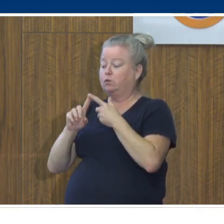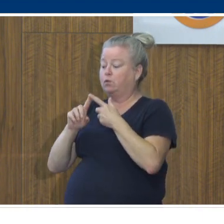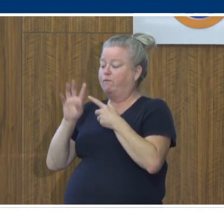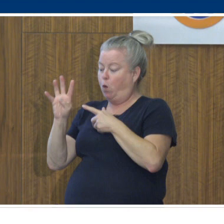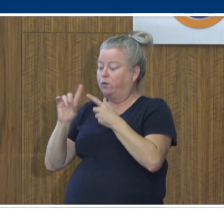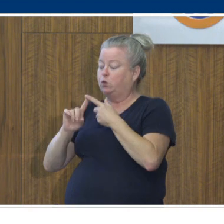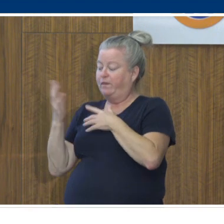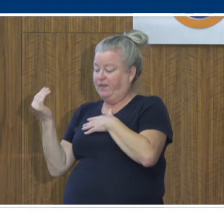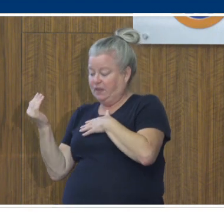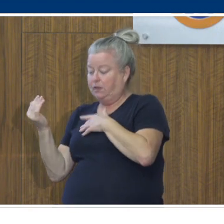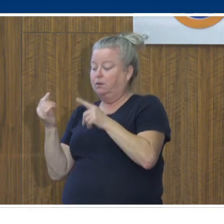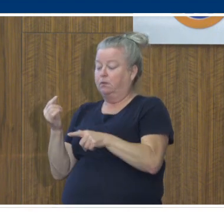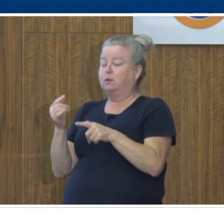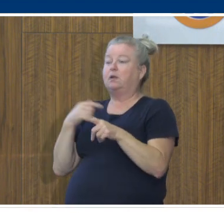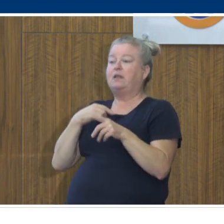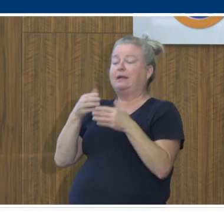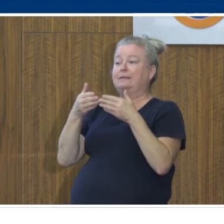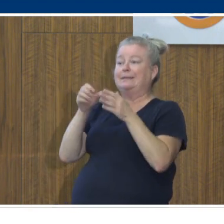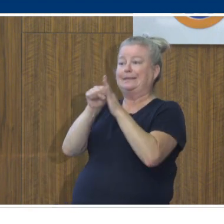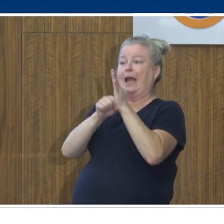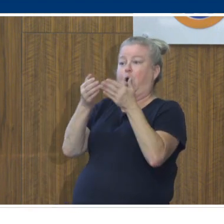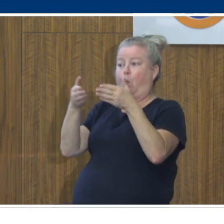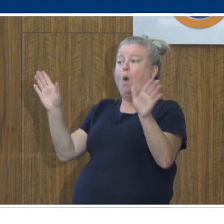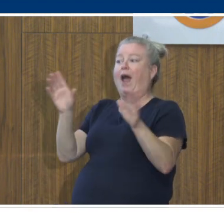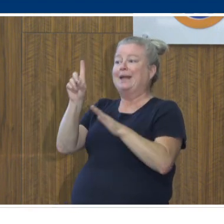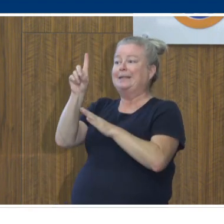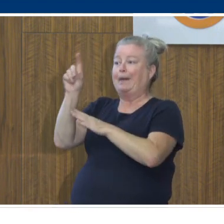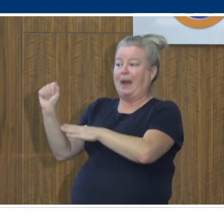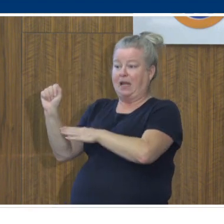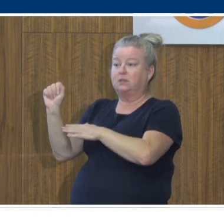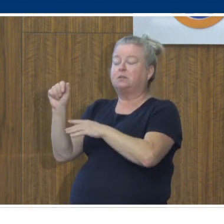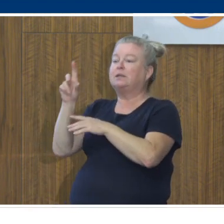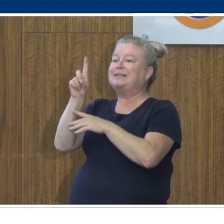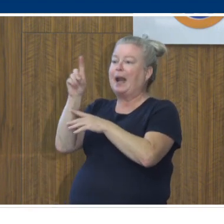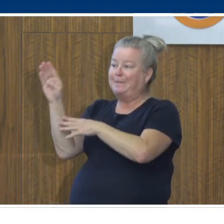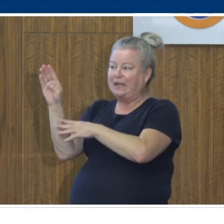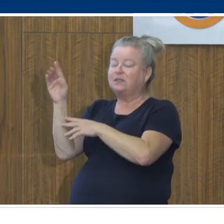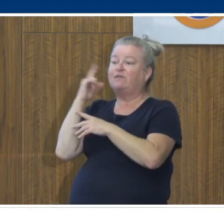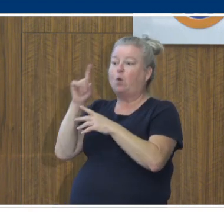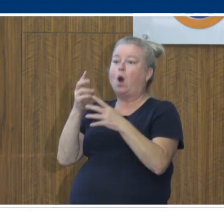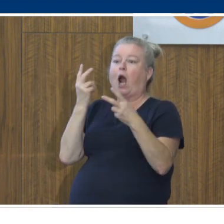the statewide database completes their redistribution of the incarcerated